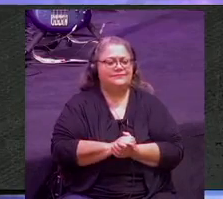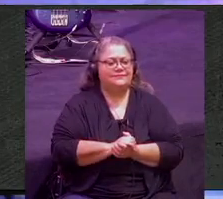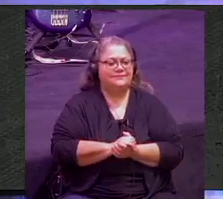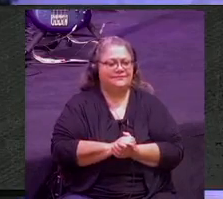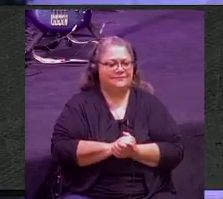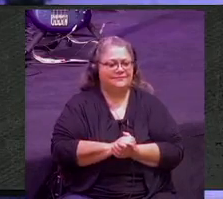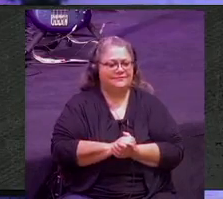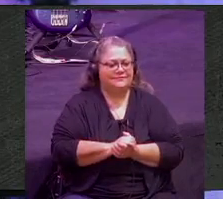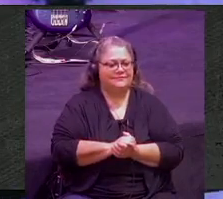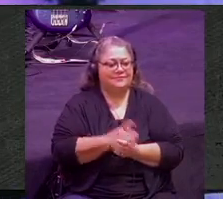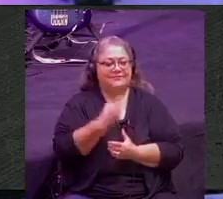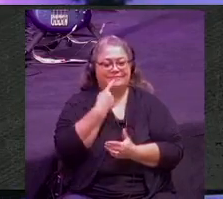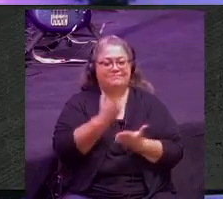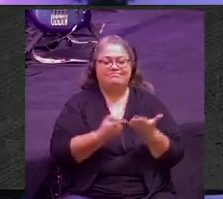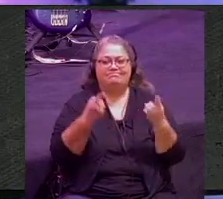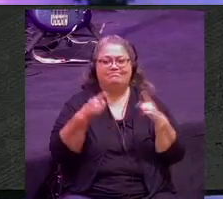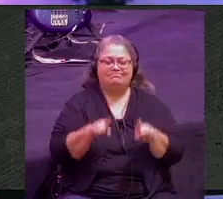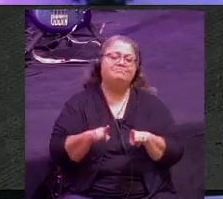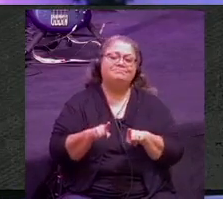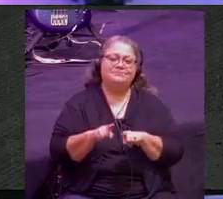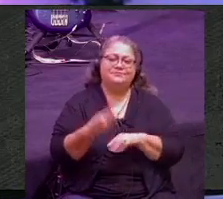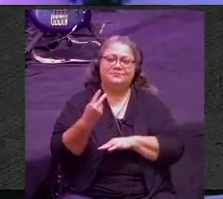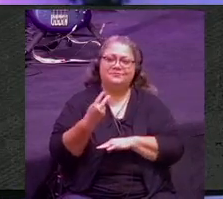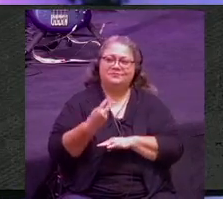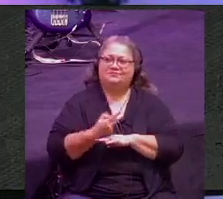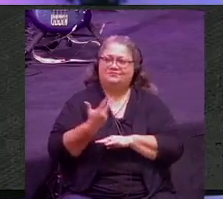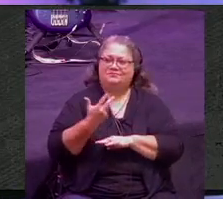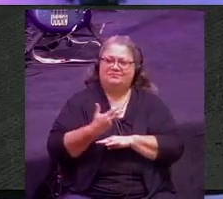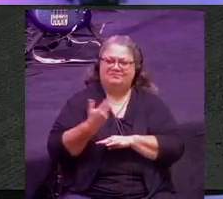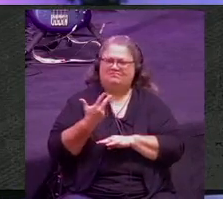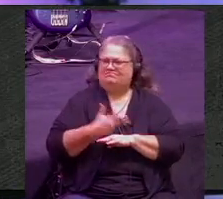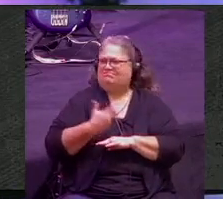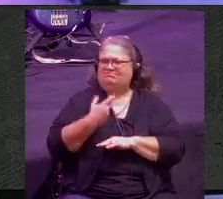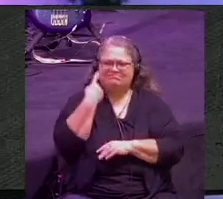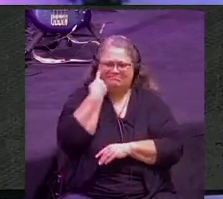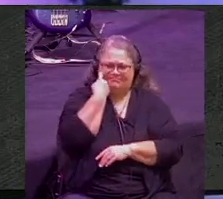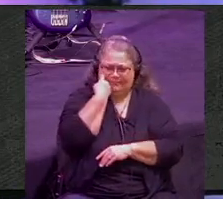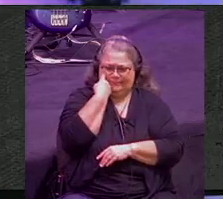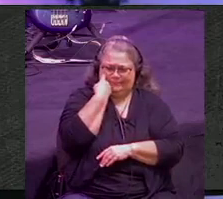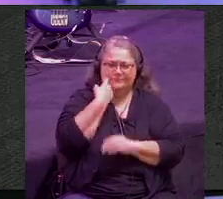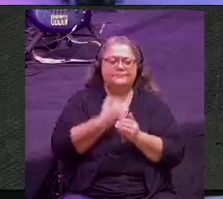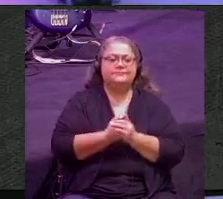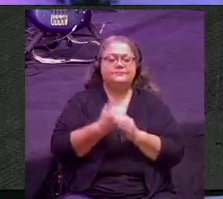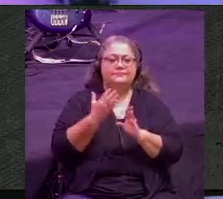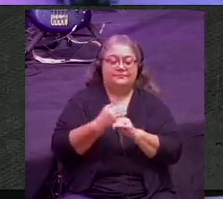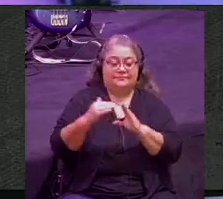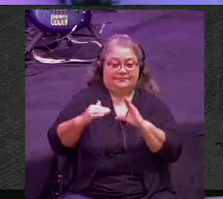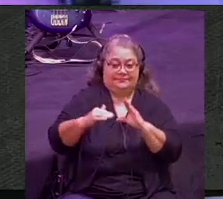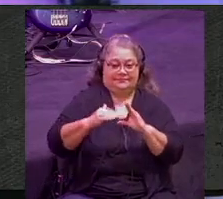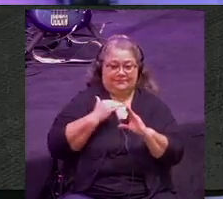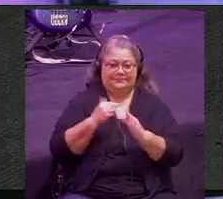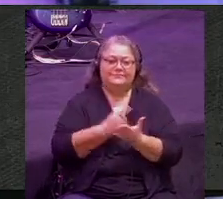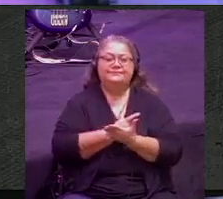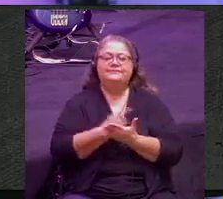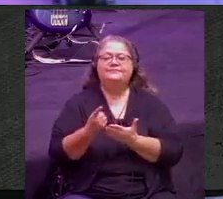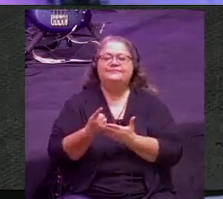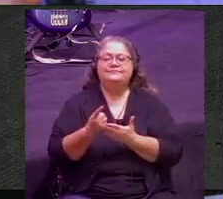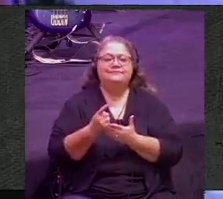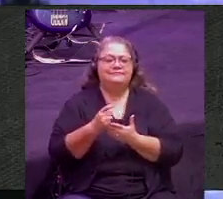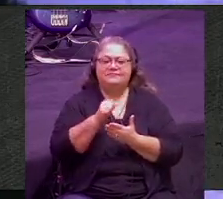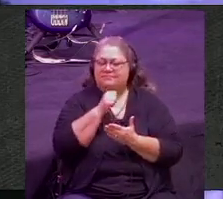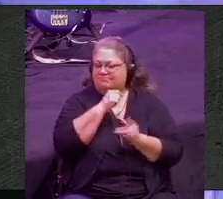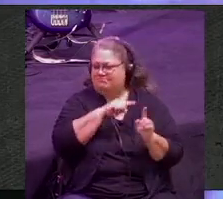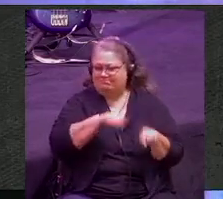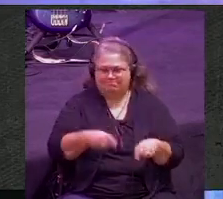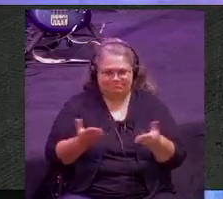the last 3 or 4 days that has led me to go this direction. I got an email from a lady this week. She does not go to our